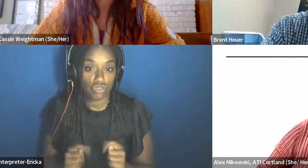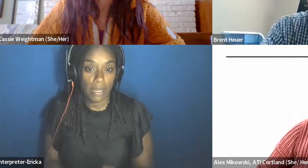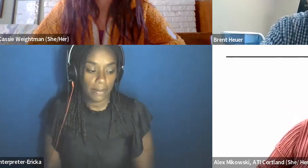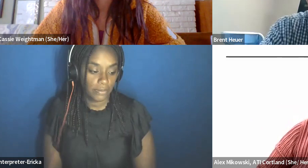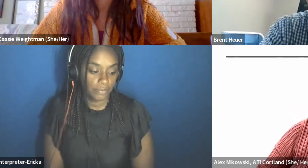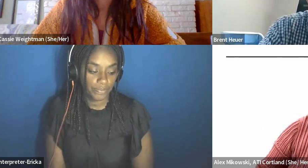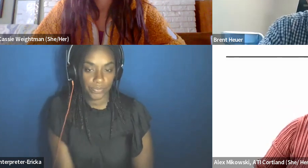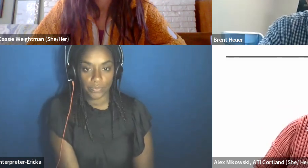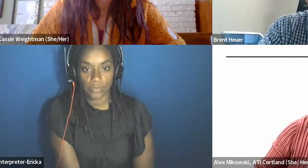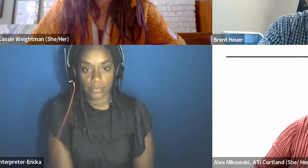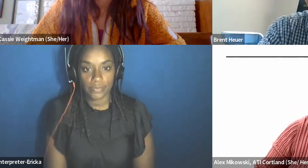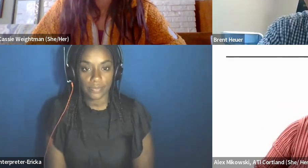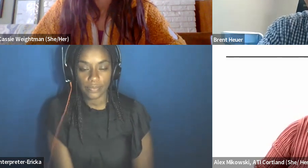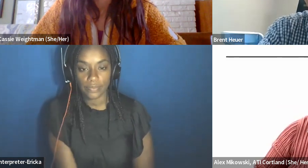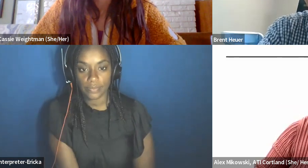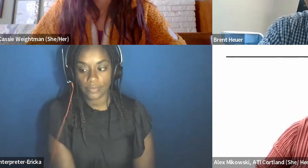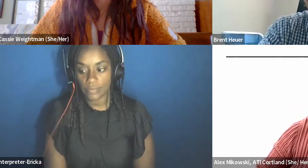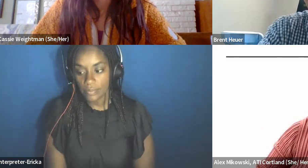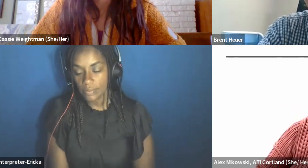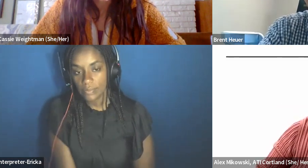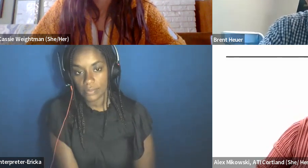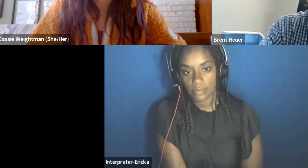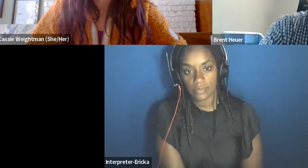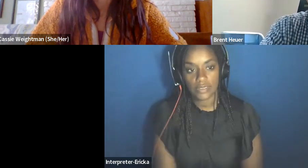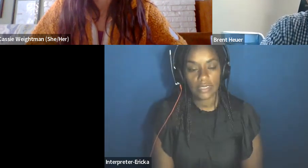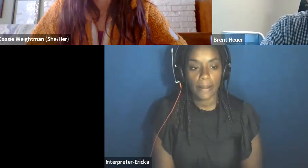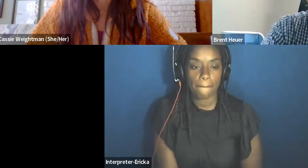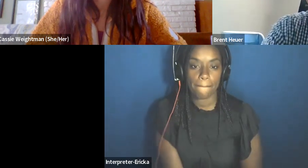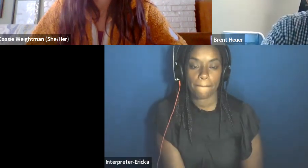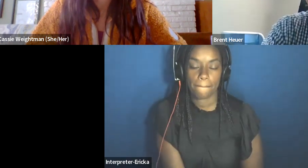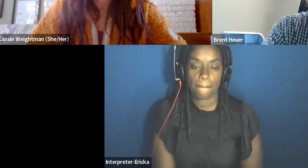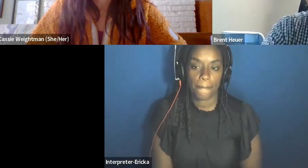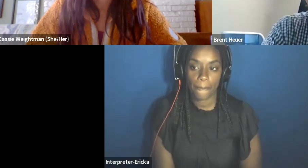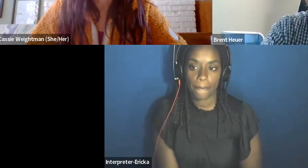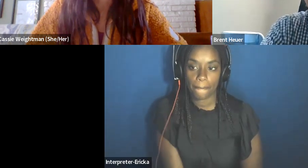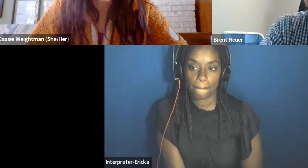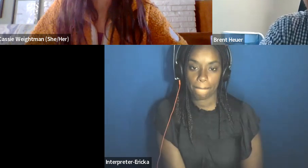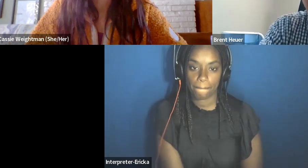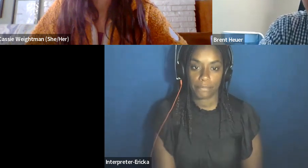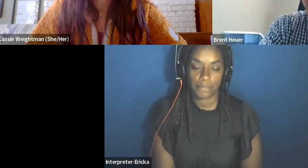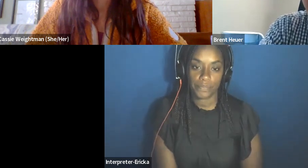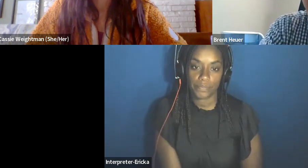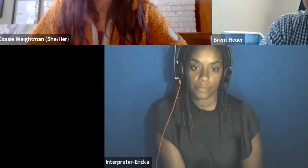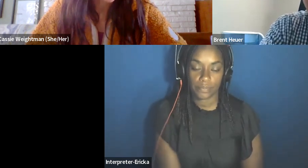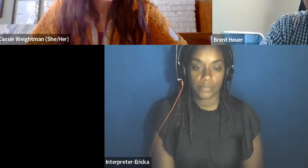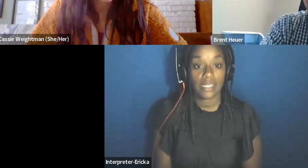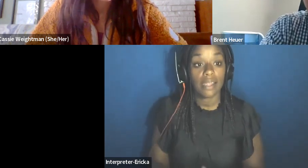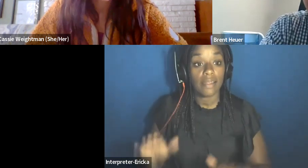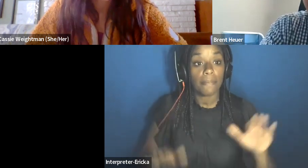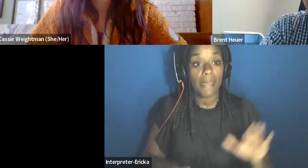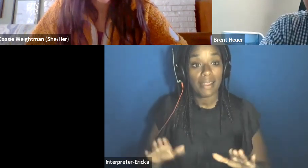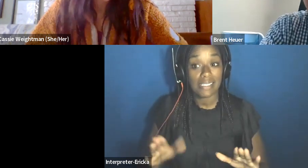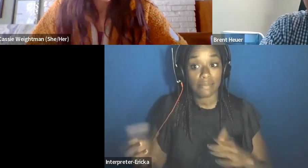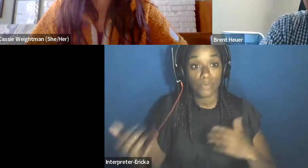you for sharing that. Yeah, I think that balance of, we're getting calls of